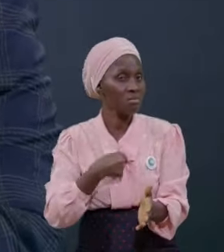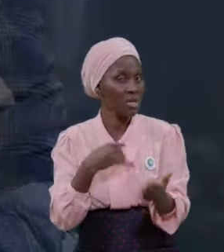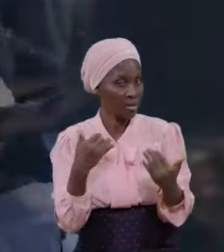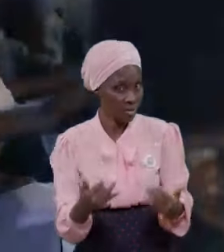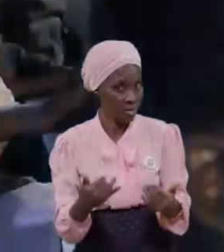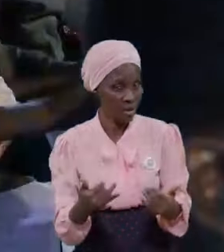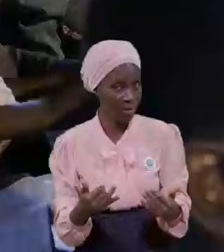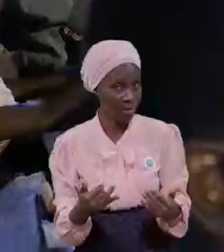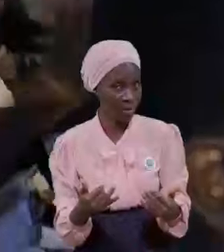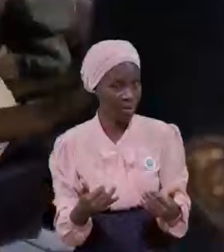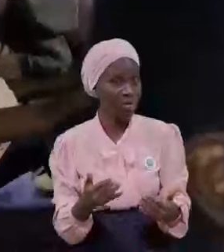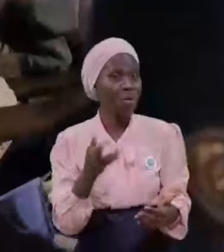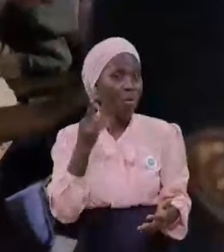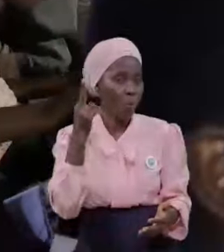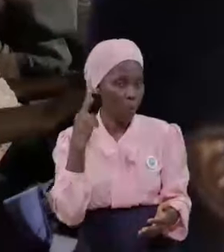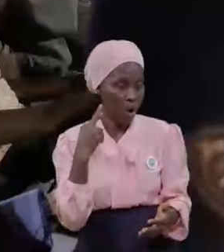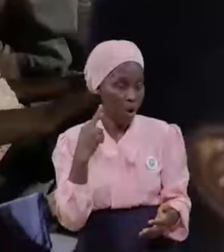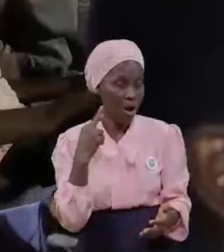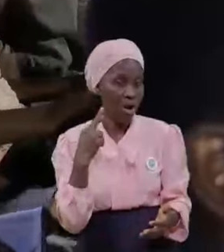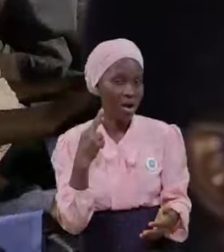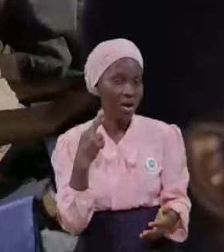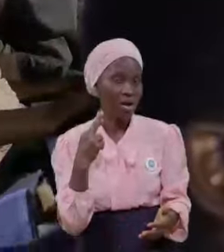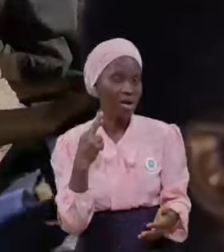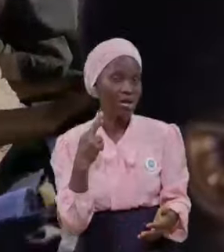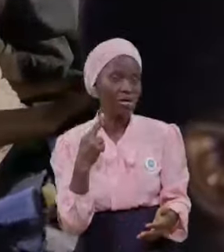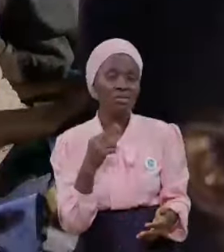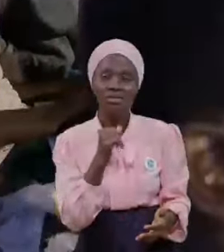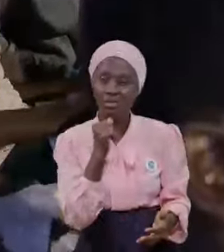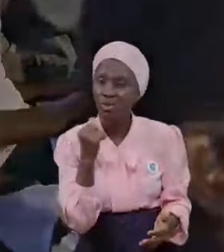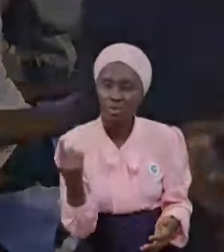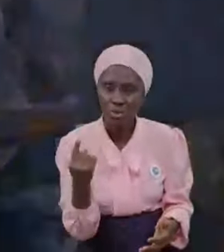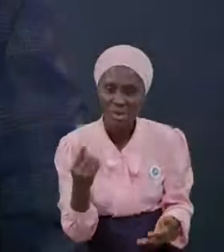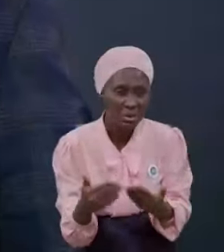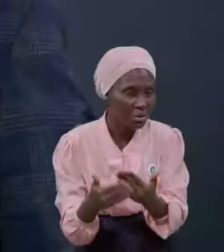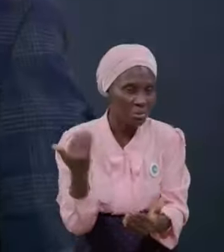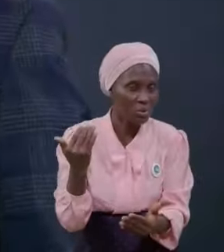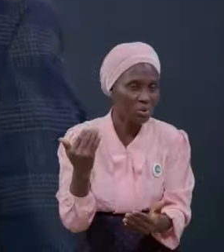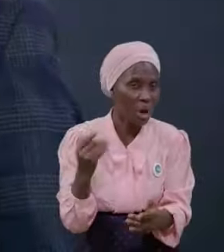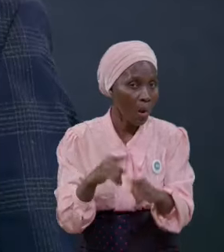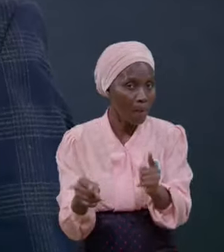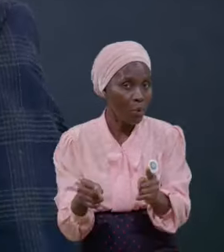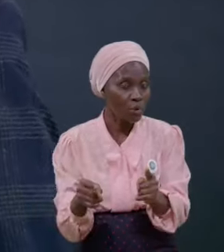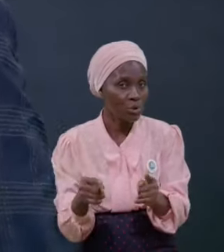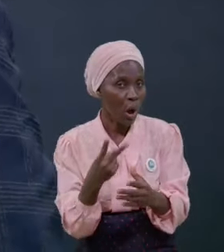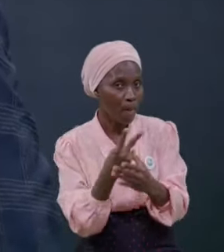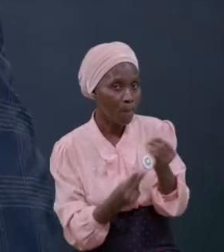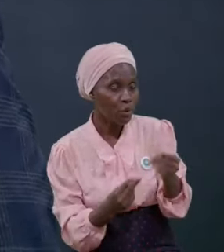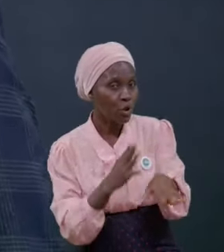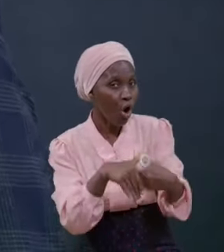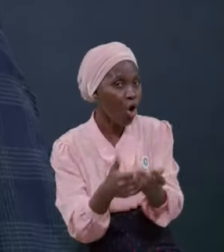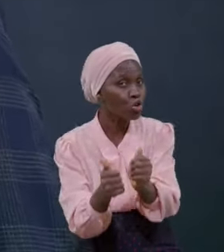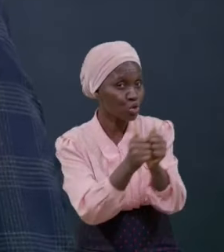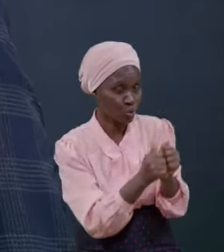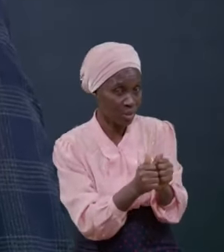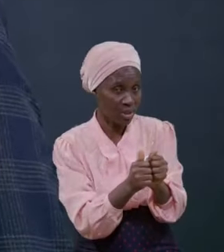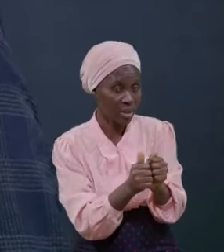not only almost, but you are both almost and altogether